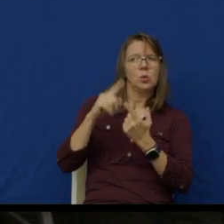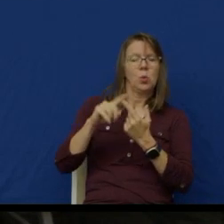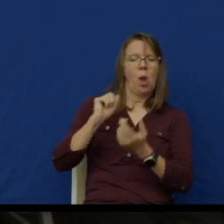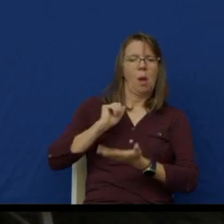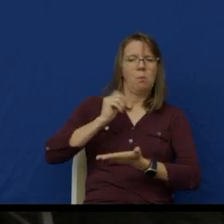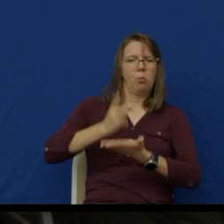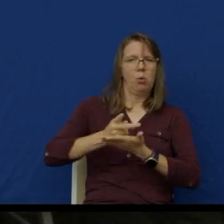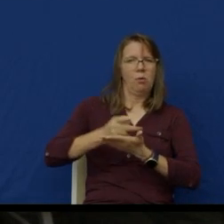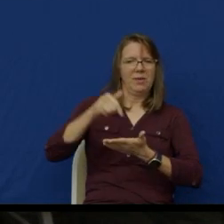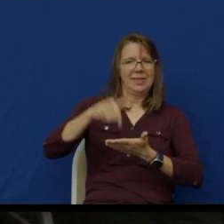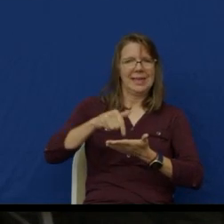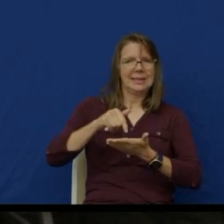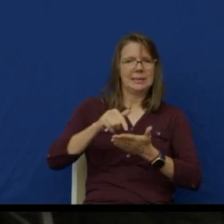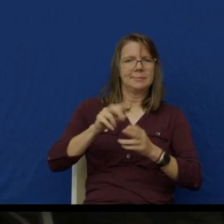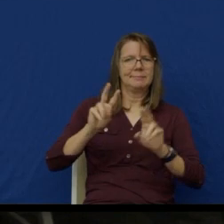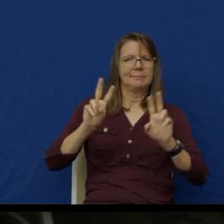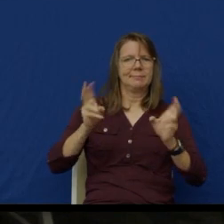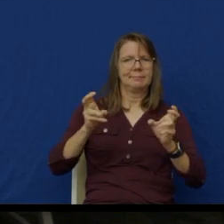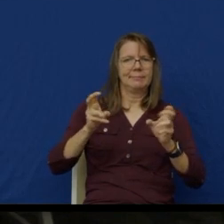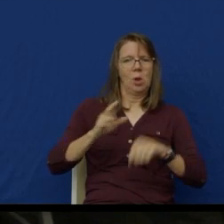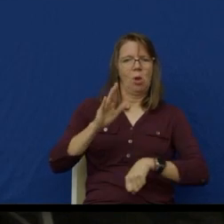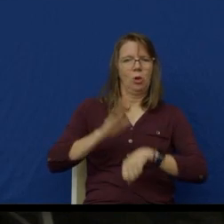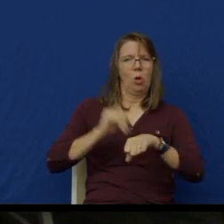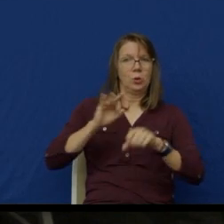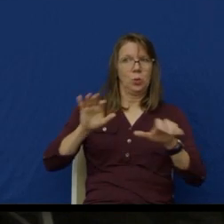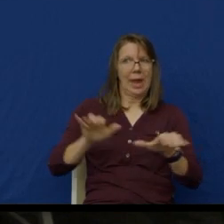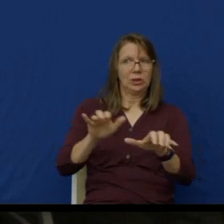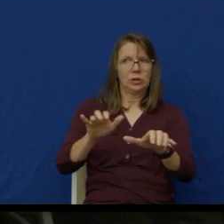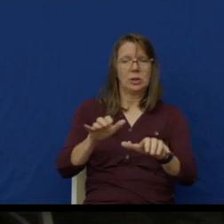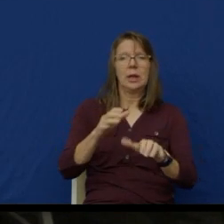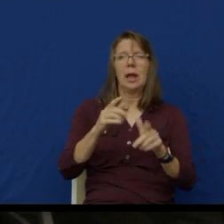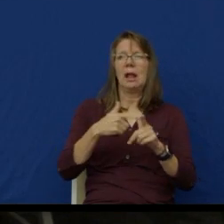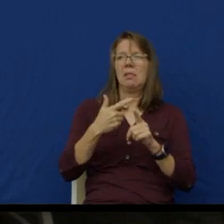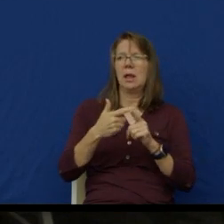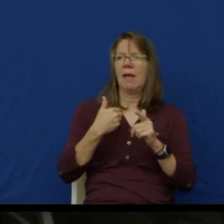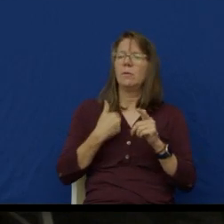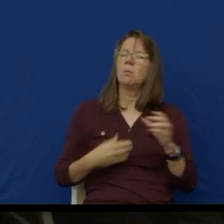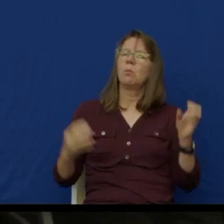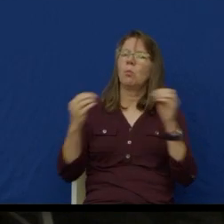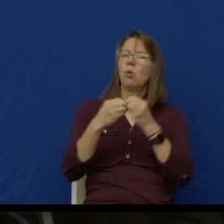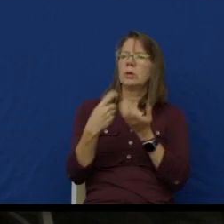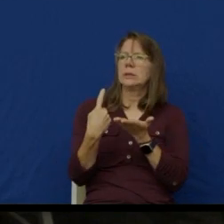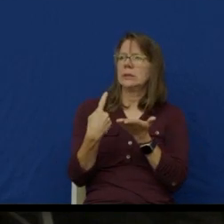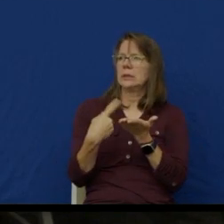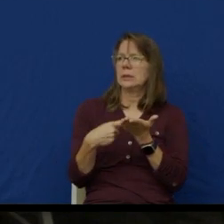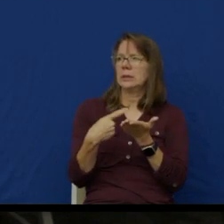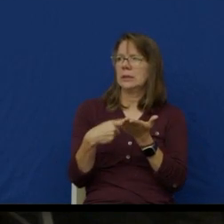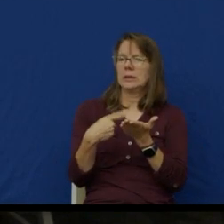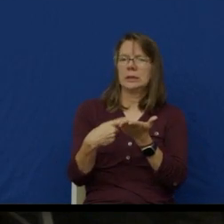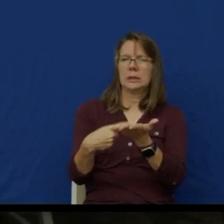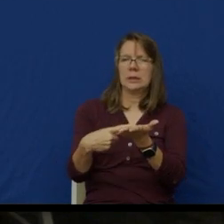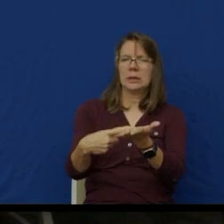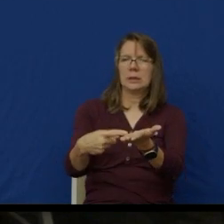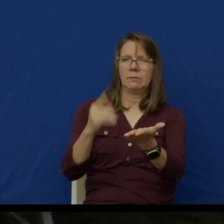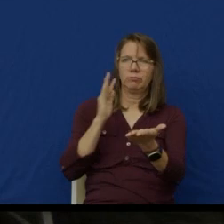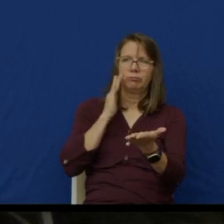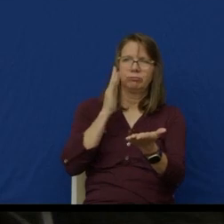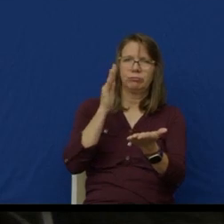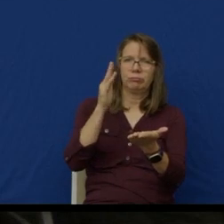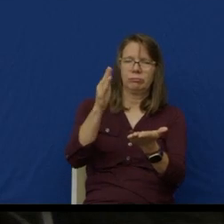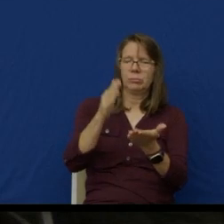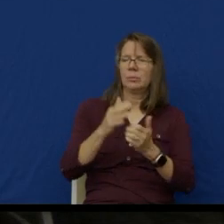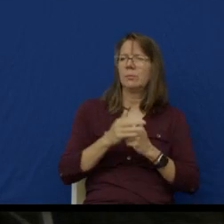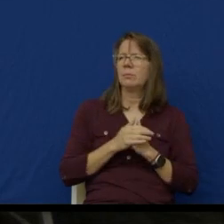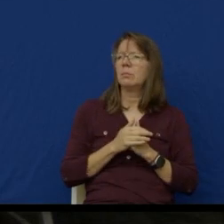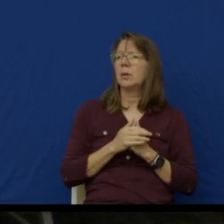for dissemination and further discussion after today's meeting. So the floor